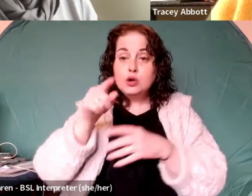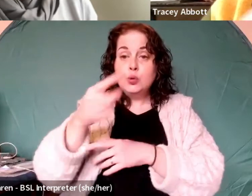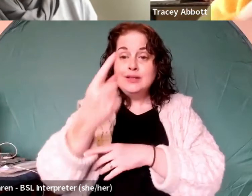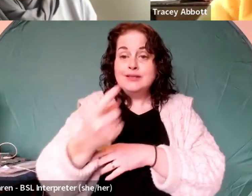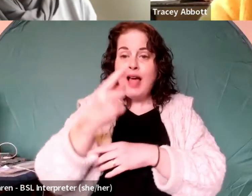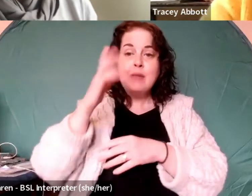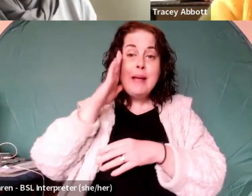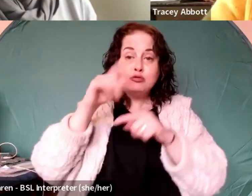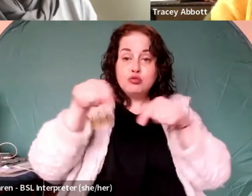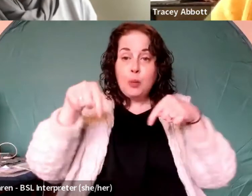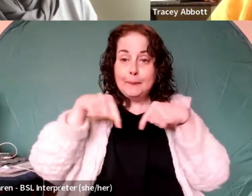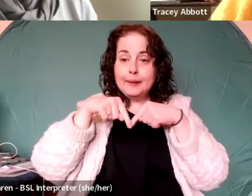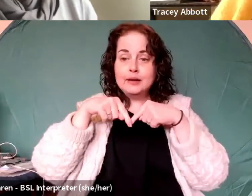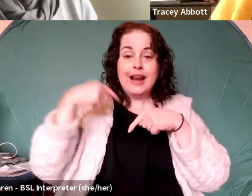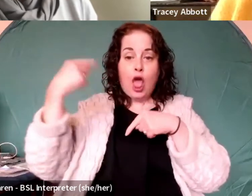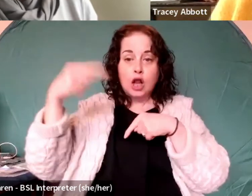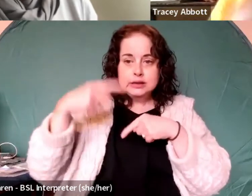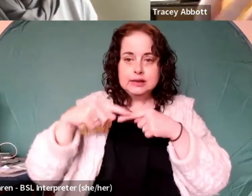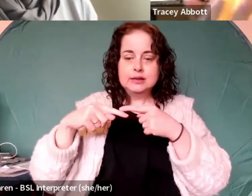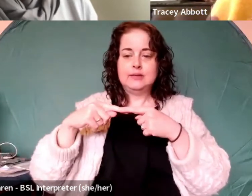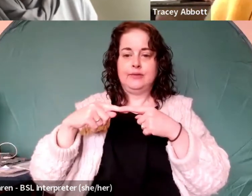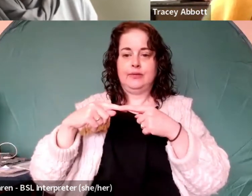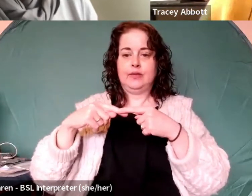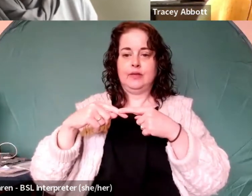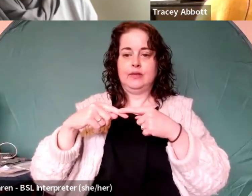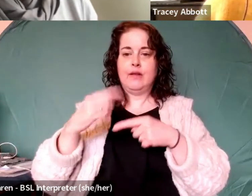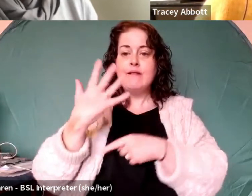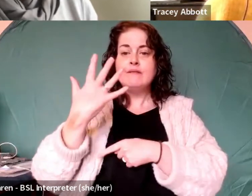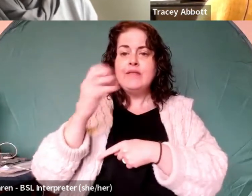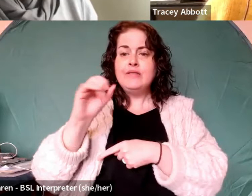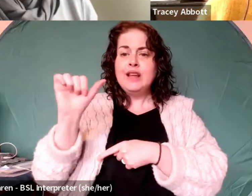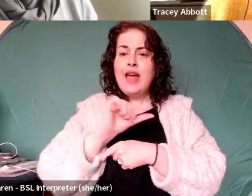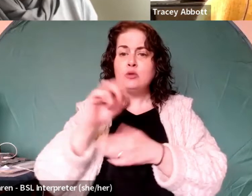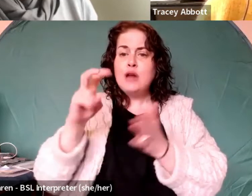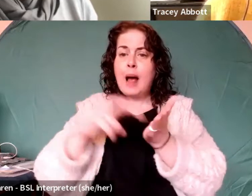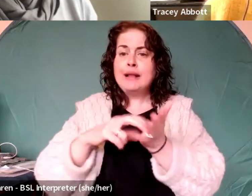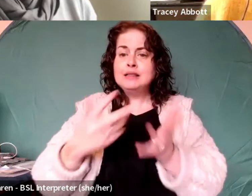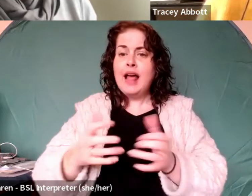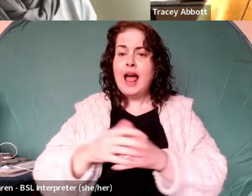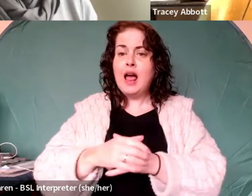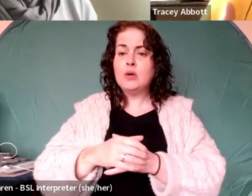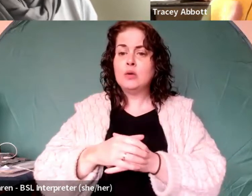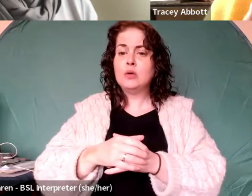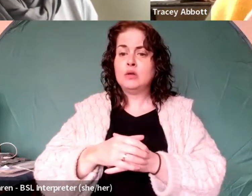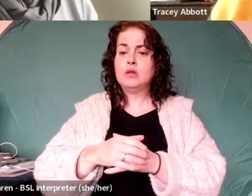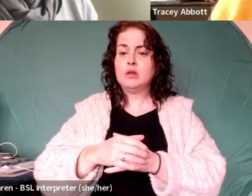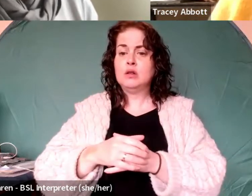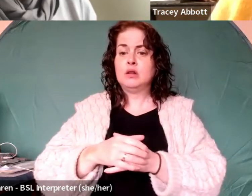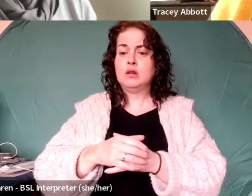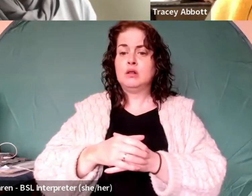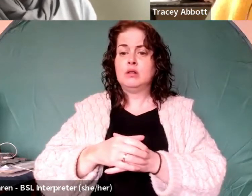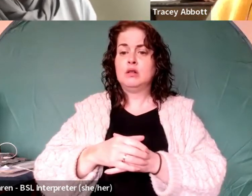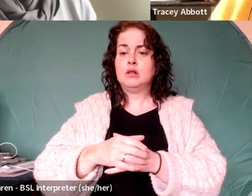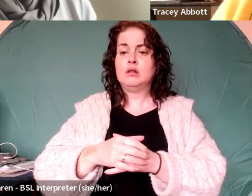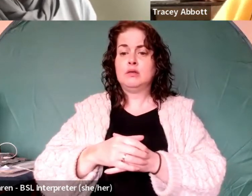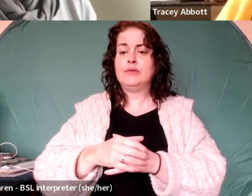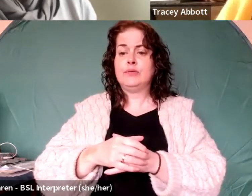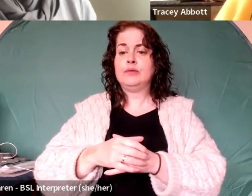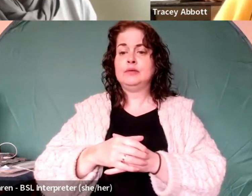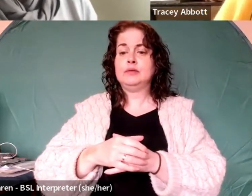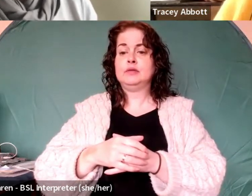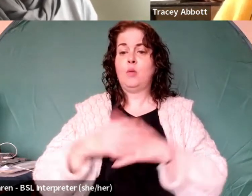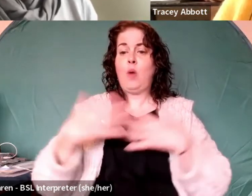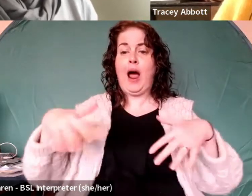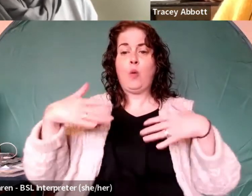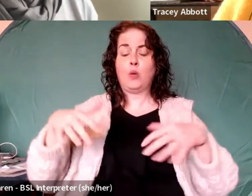bedroom in London to 50,000 odd applicants now. Yeah, 75,000 I think we've got. Yeah, it's